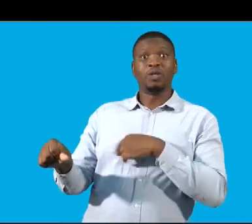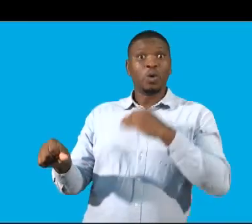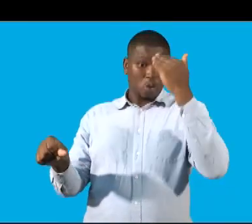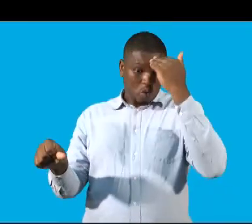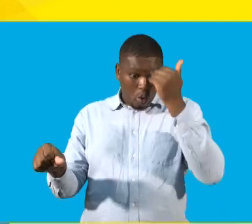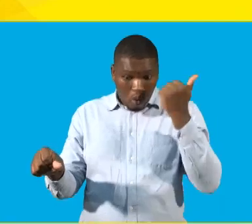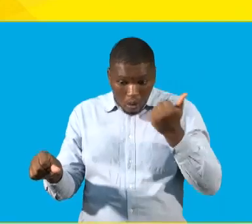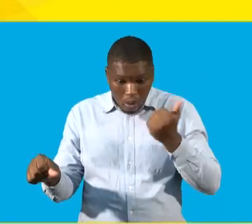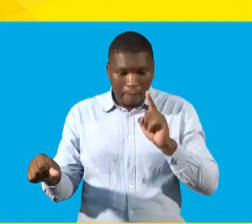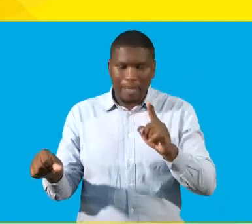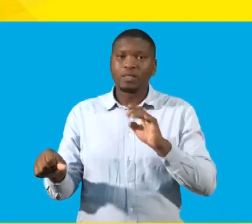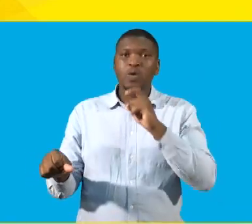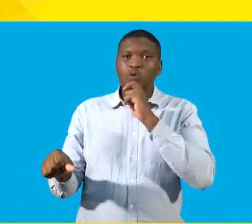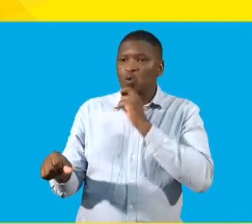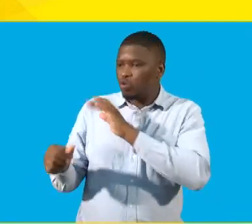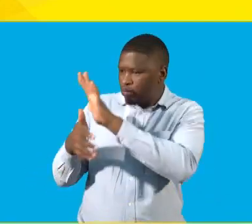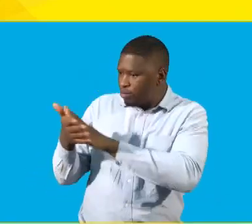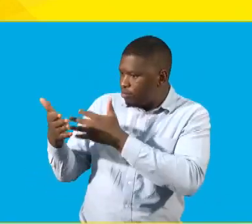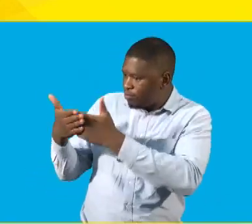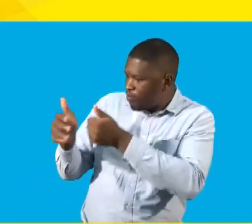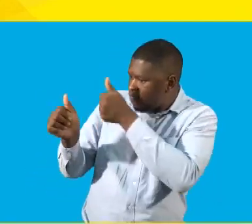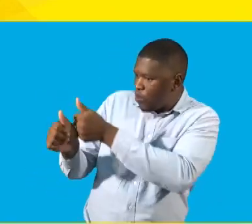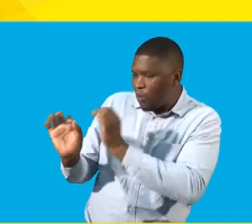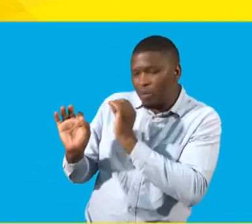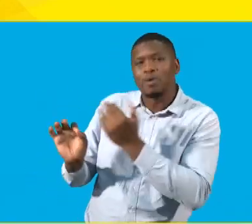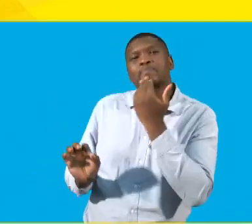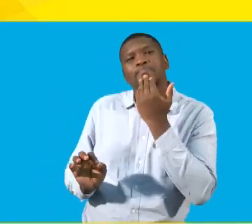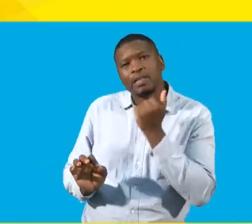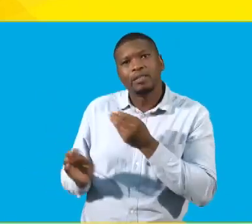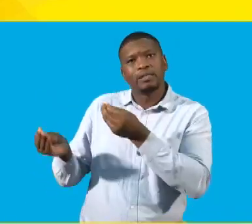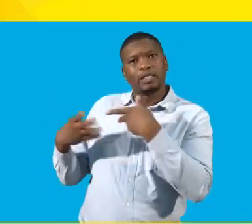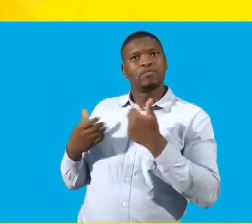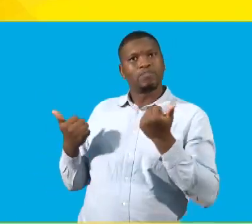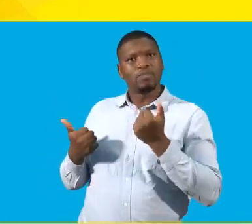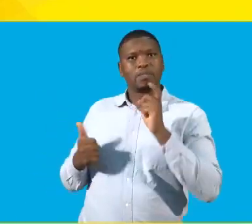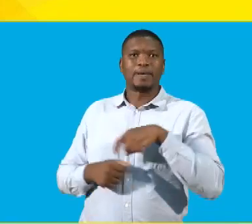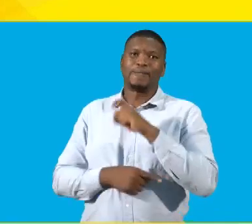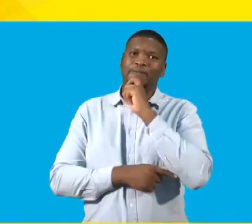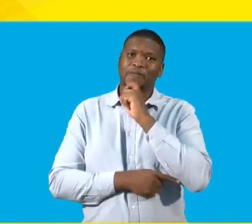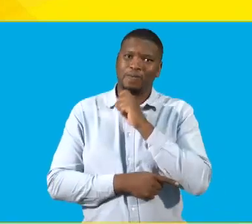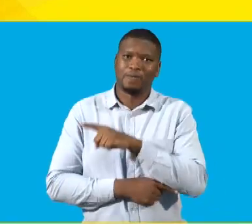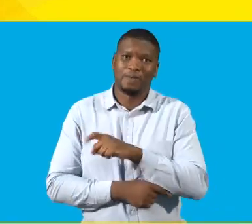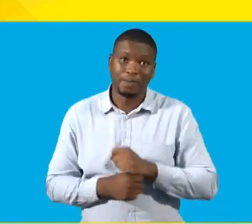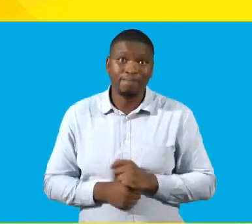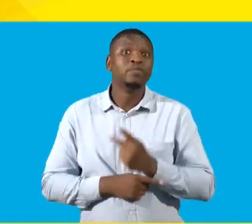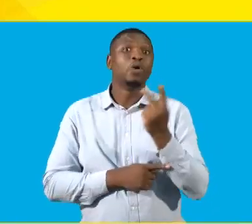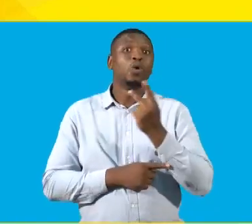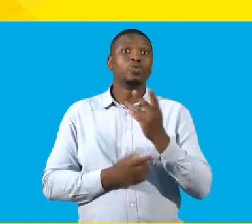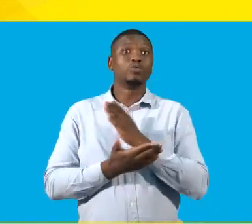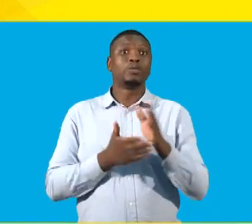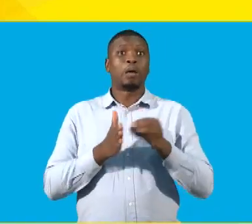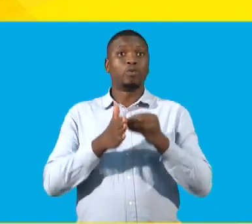to use, but you do not use the formula sheet to write down that formula. Please use that formula sheet. And again, learners struggle